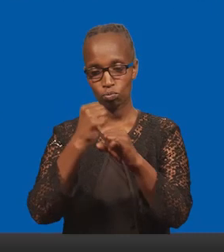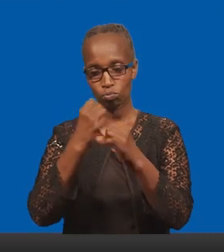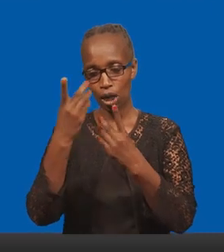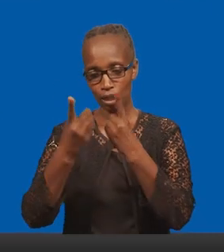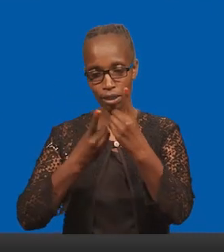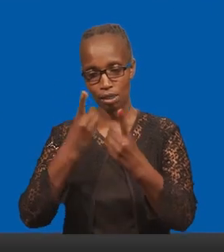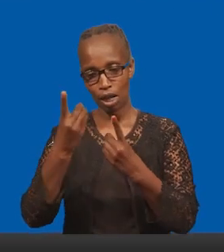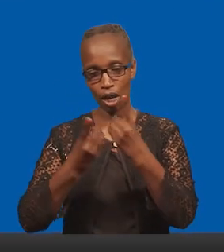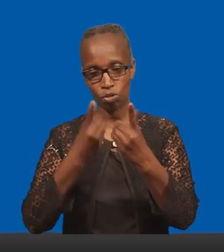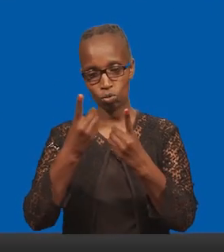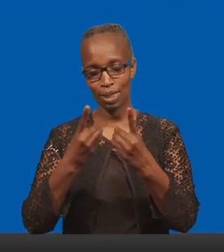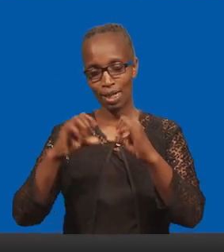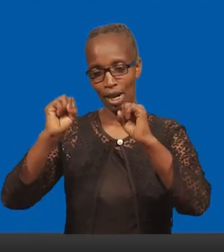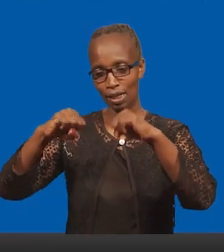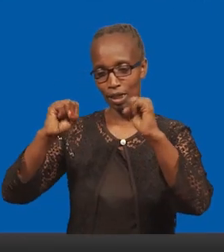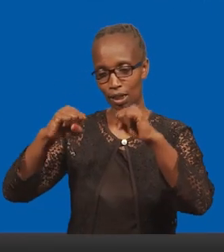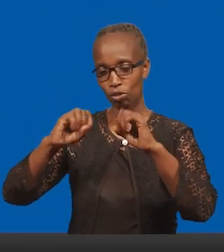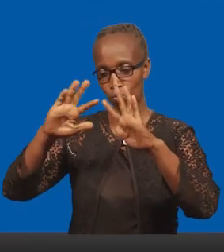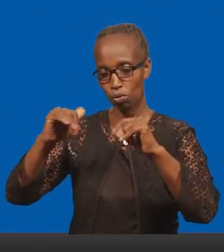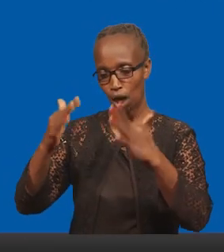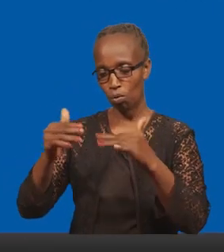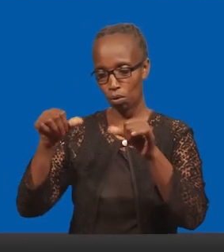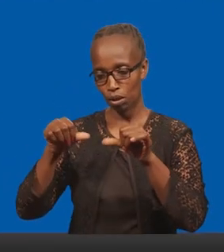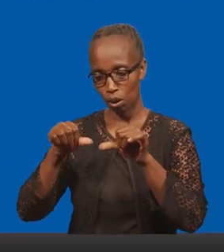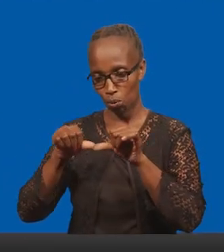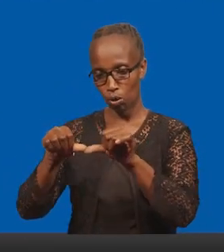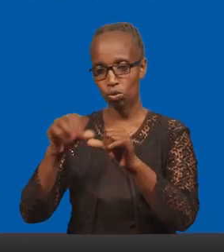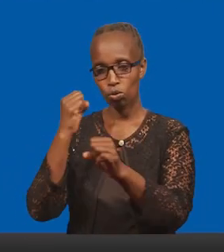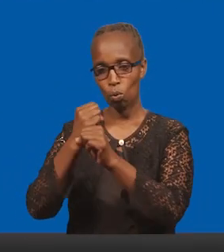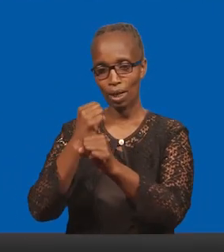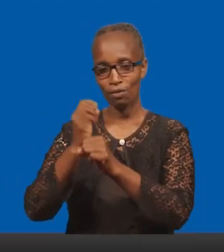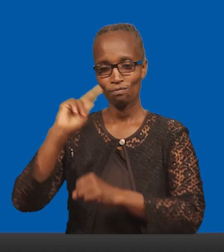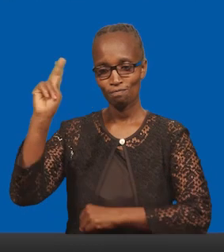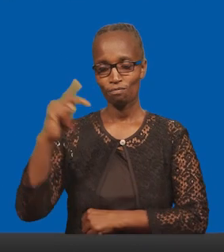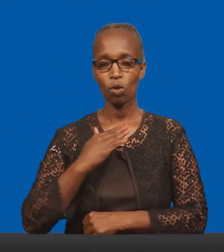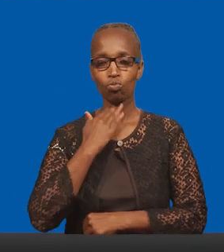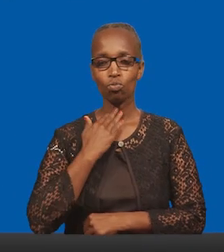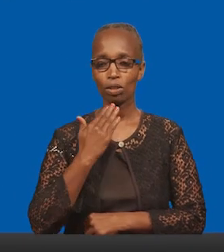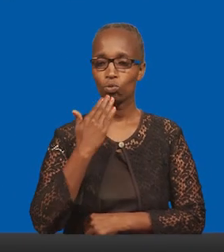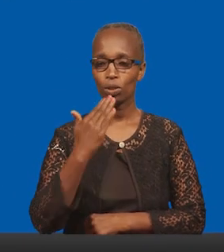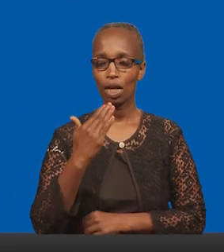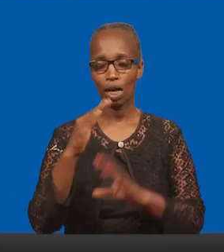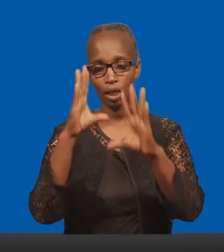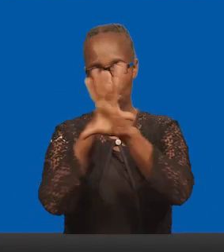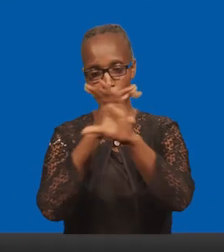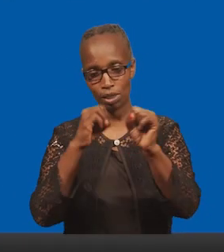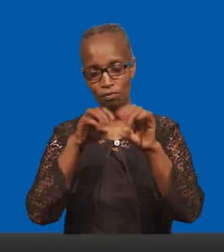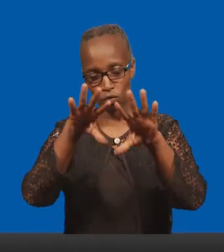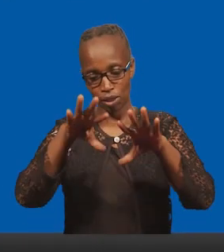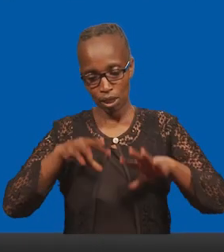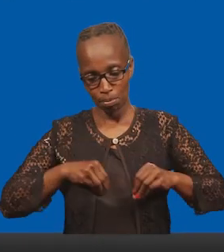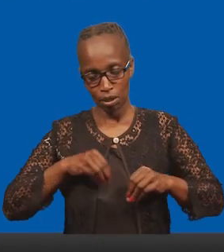maelewano na kukubaliana jinsi watakavyowafanyia Wakenya kazi. We want to thank the president for accepting to form a